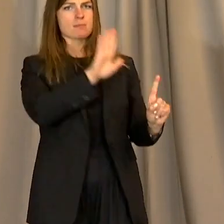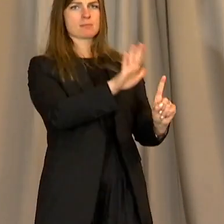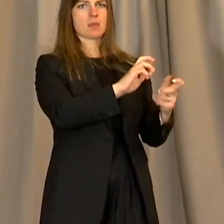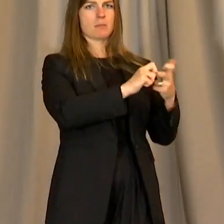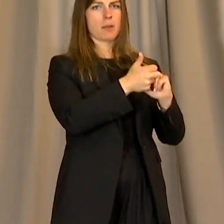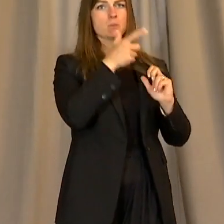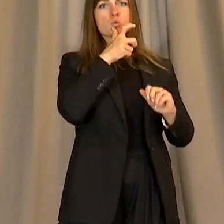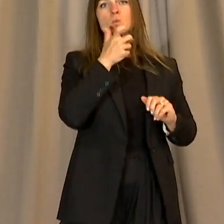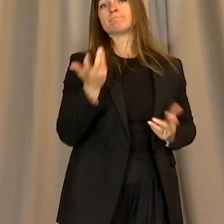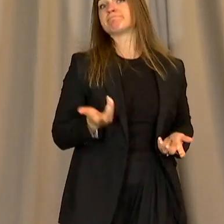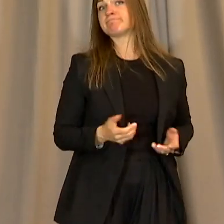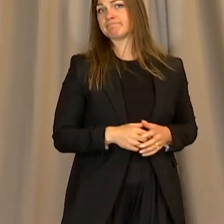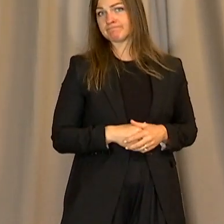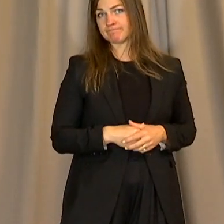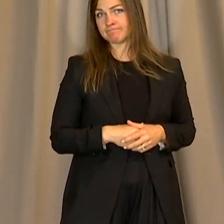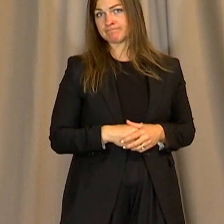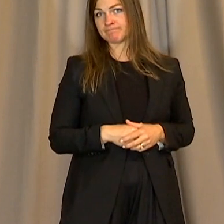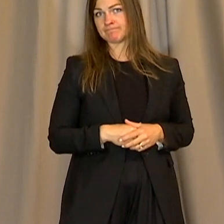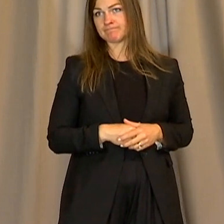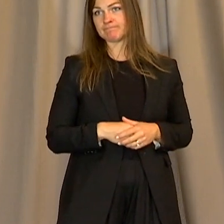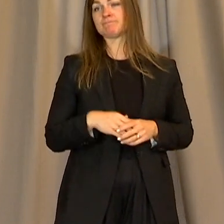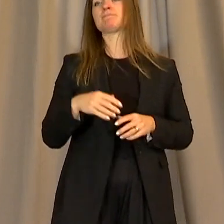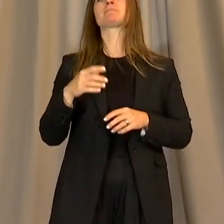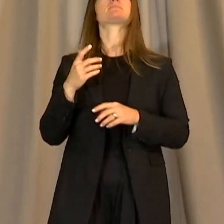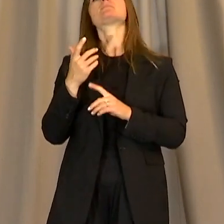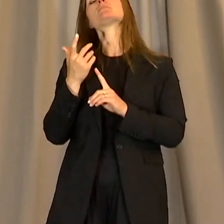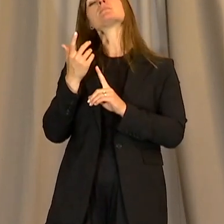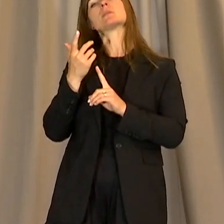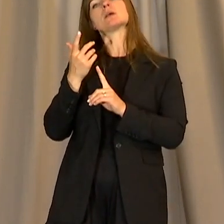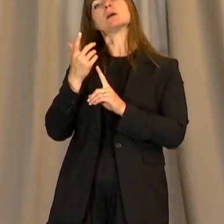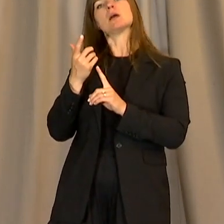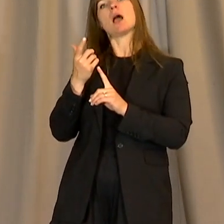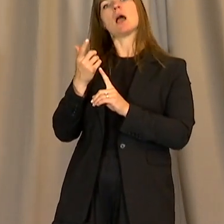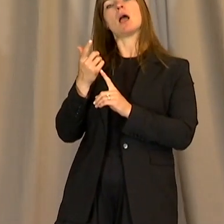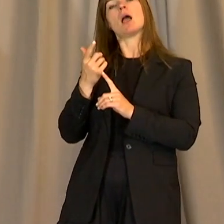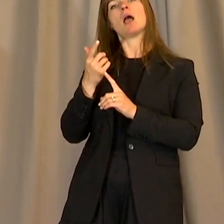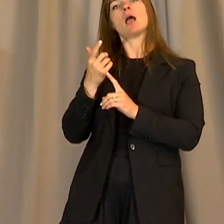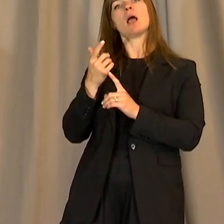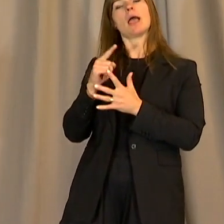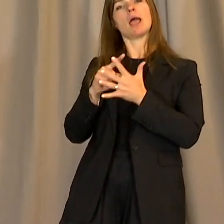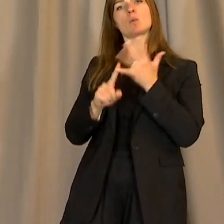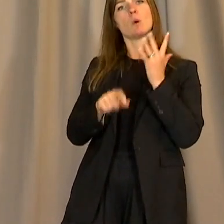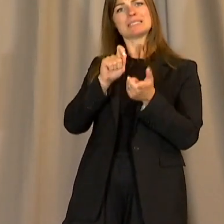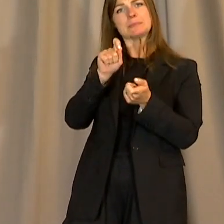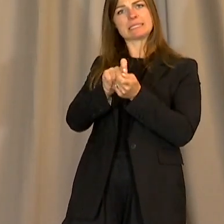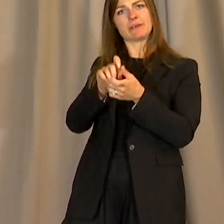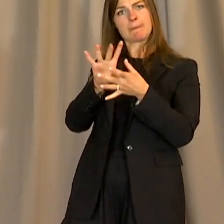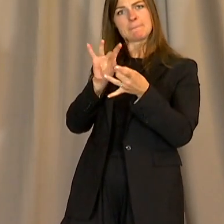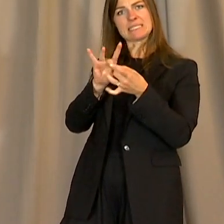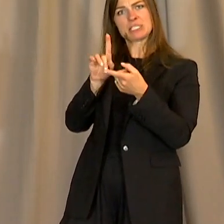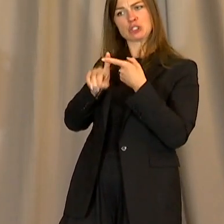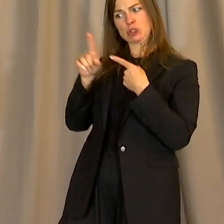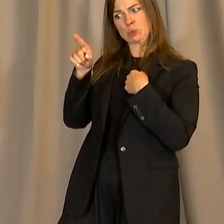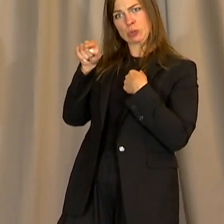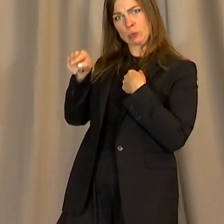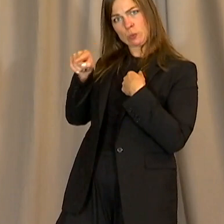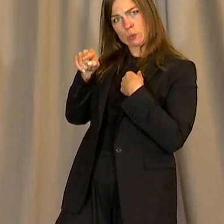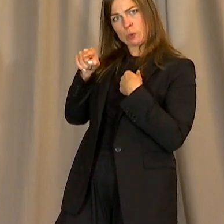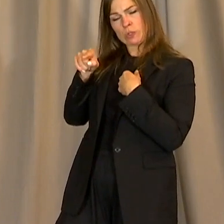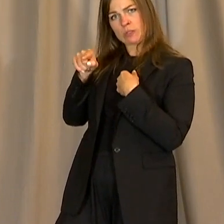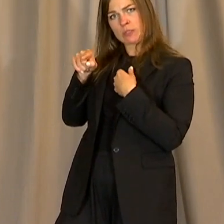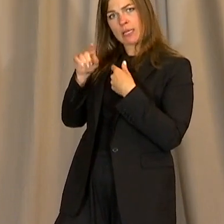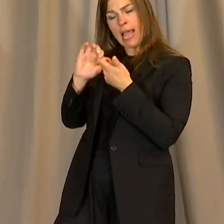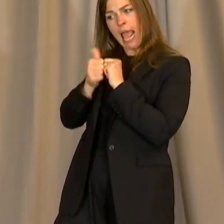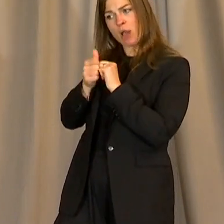themselves? And what message are you sending to her about how she's supposed to